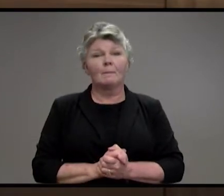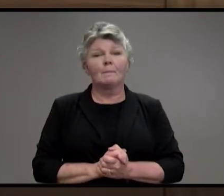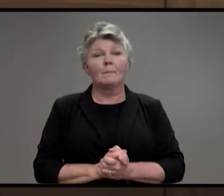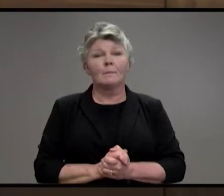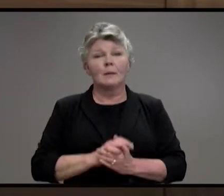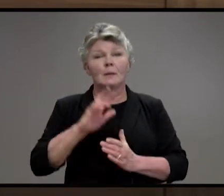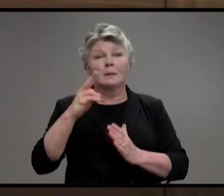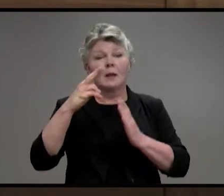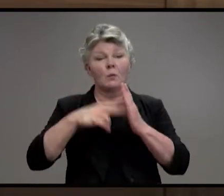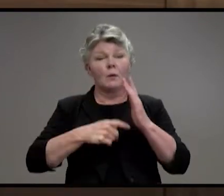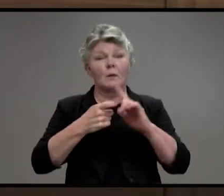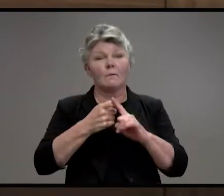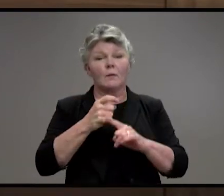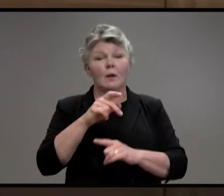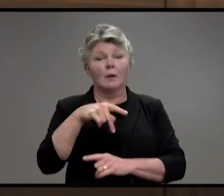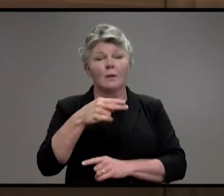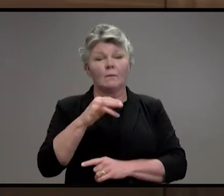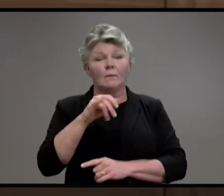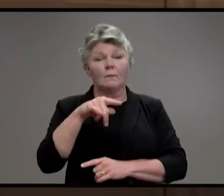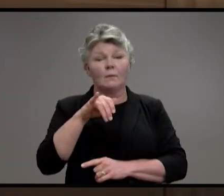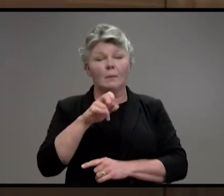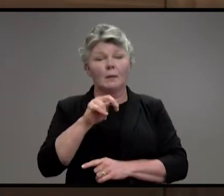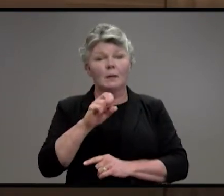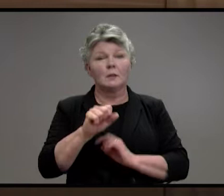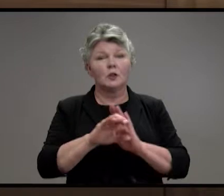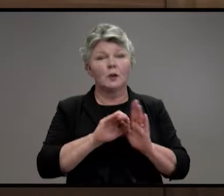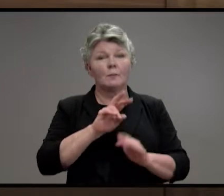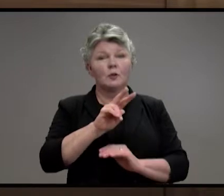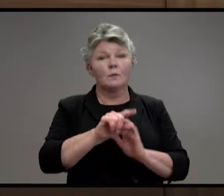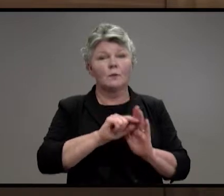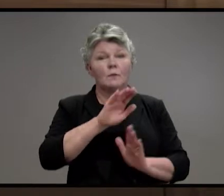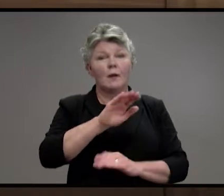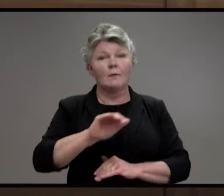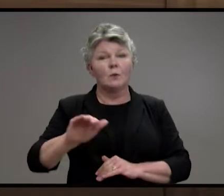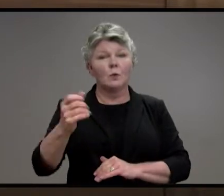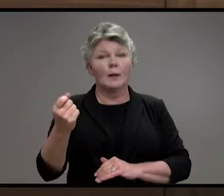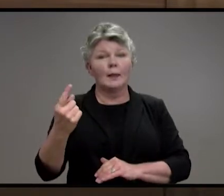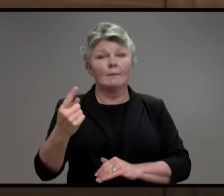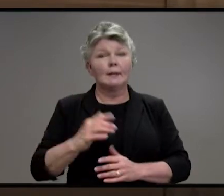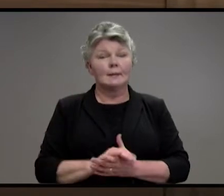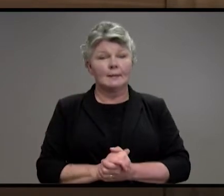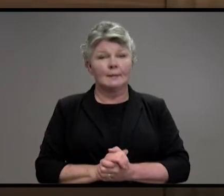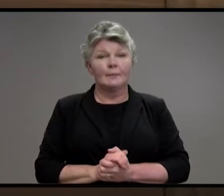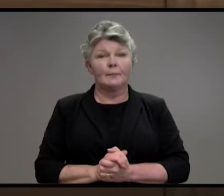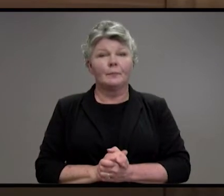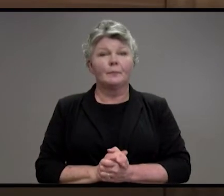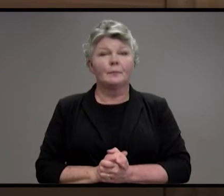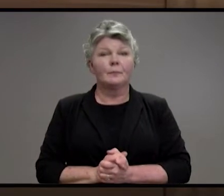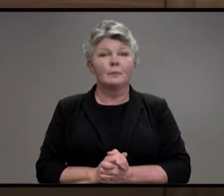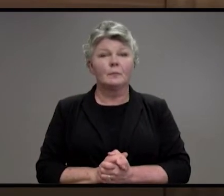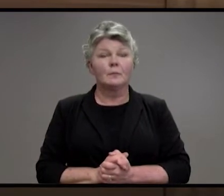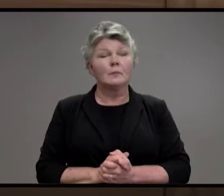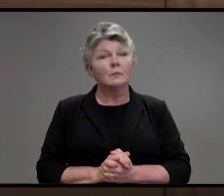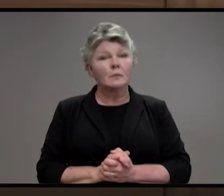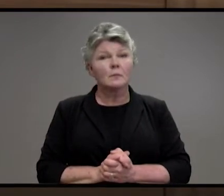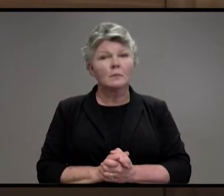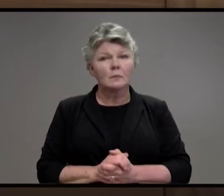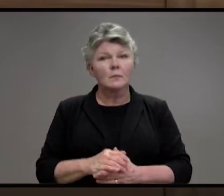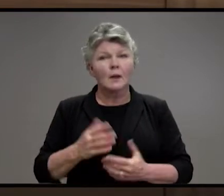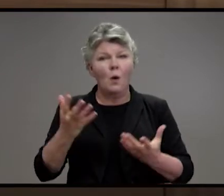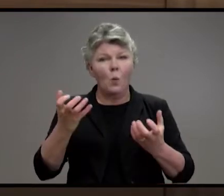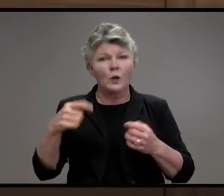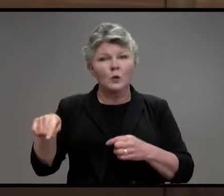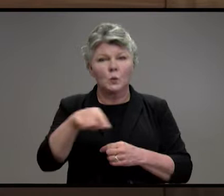The epistle lesson is written in Philippians chapter 2, verses 5 through 11. Have this mind among